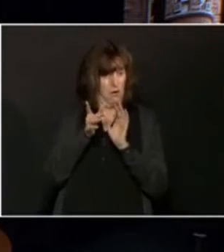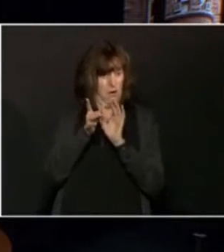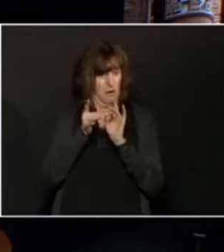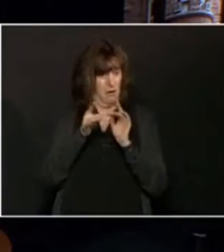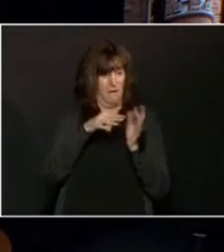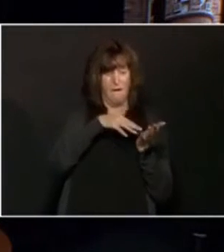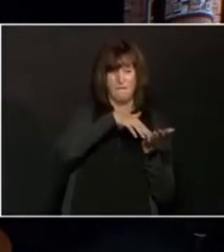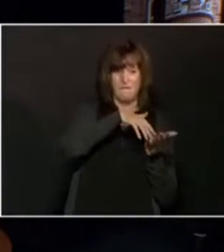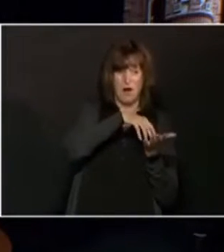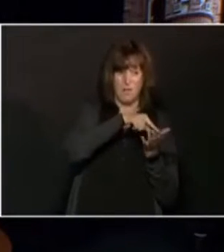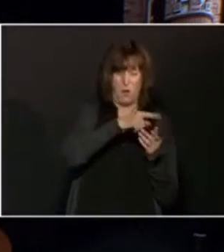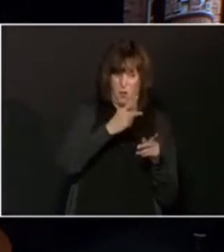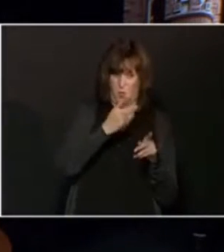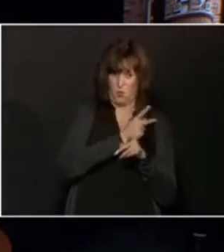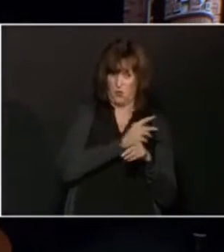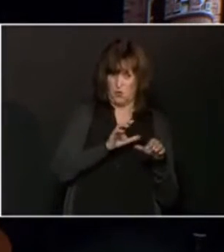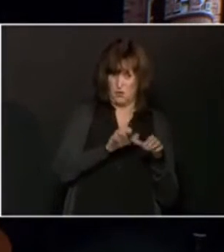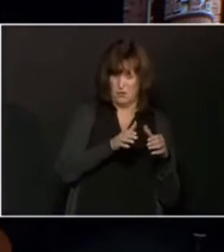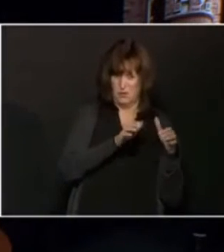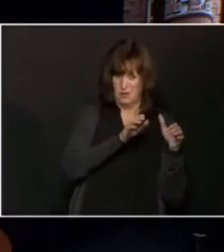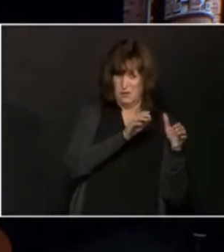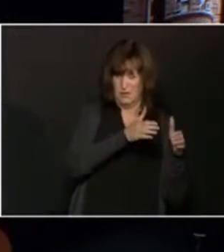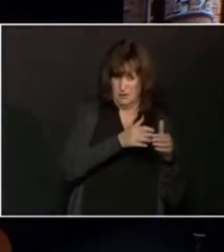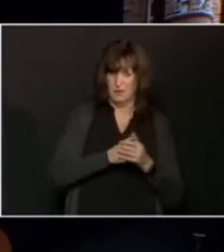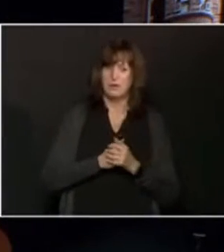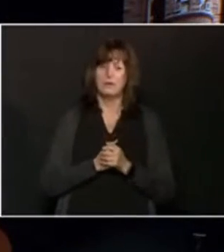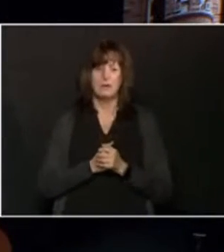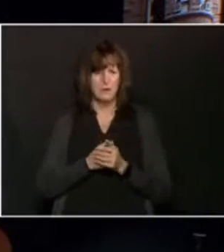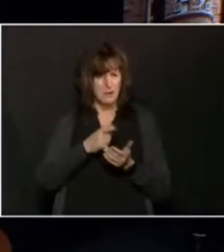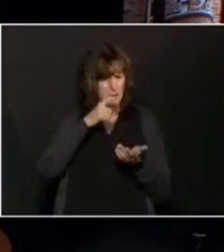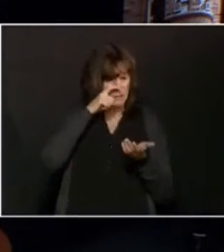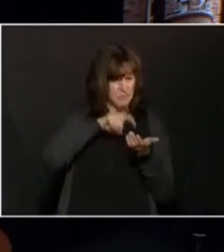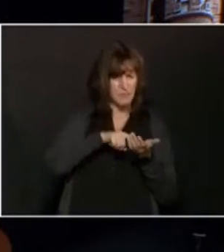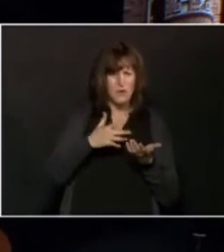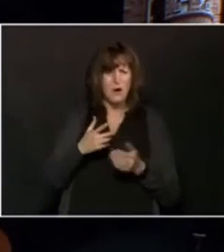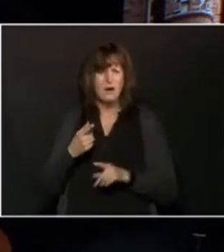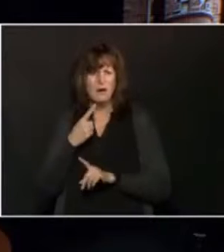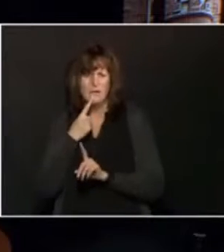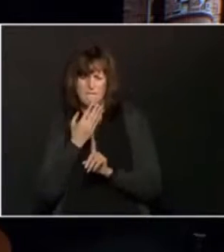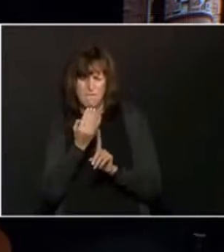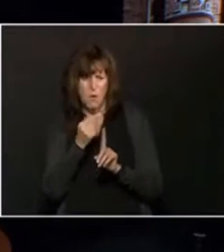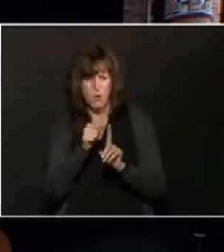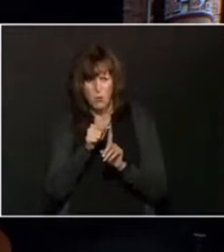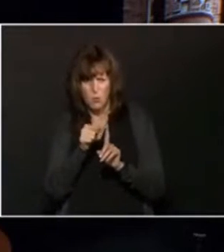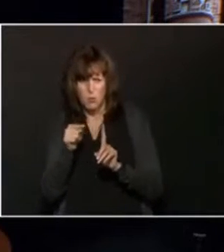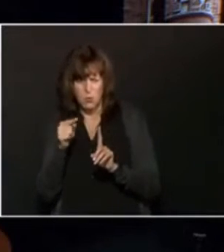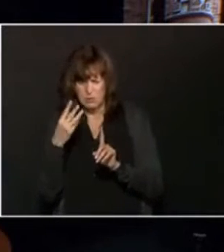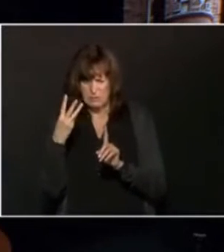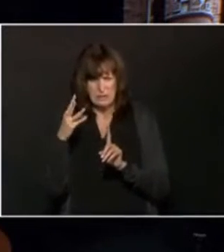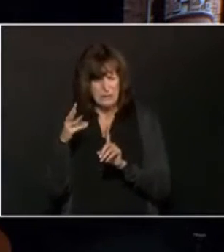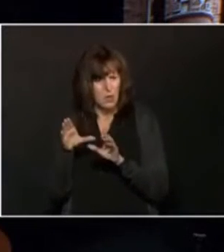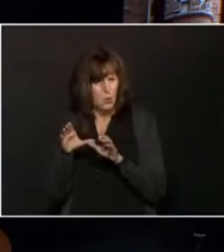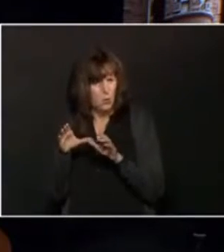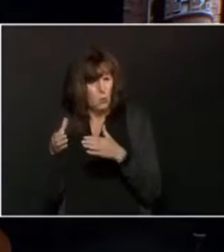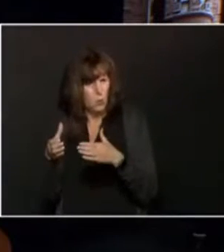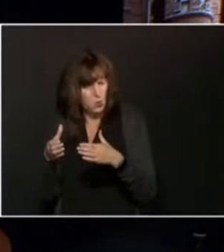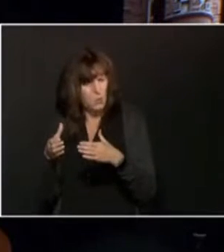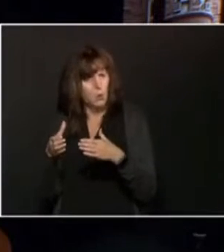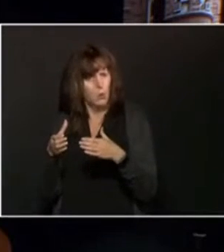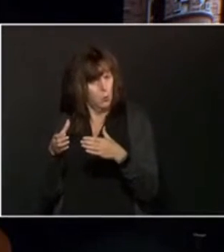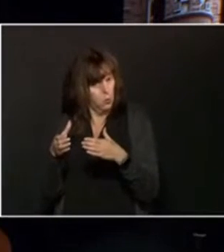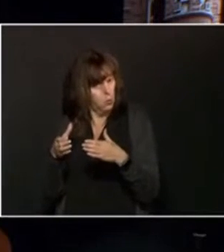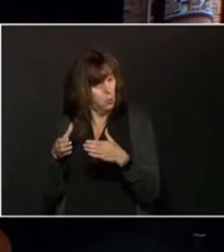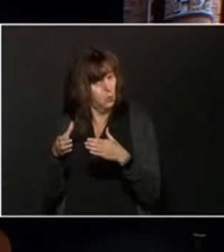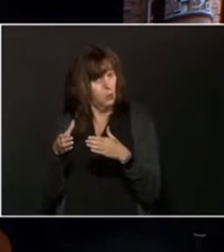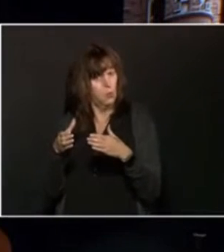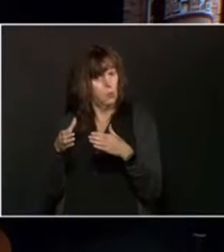is that between 14 and 17 years of age, their number seems to be quite significant, going from 1 week in